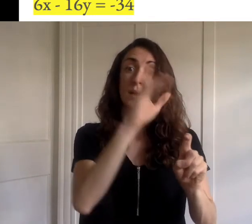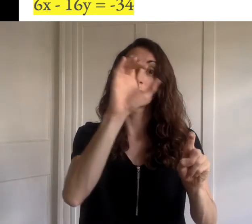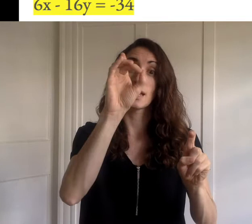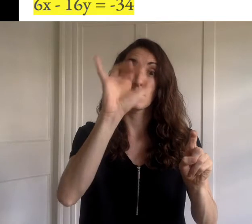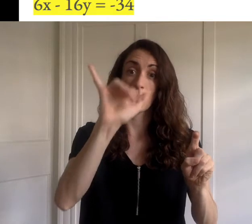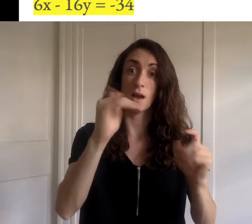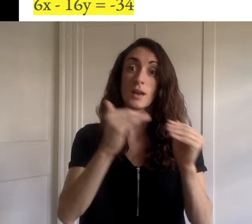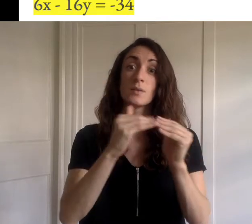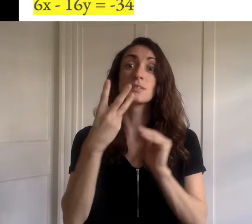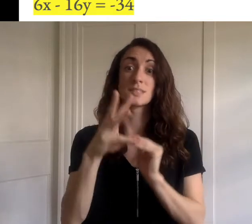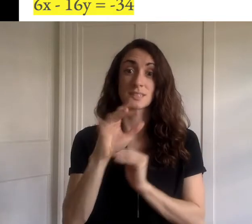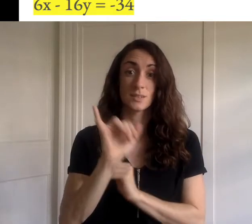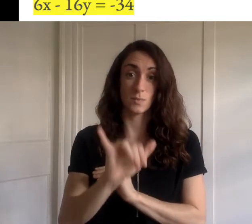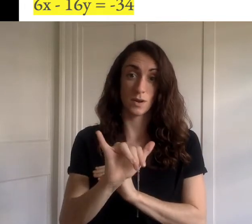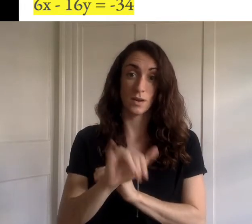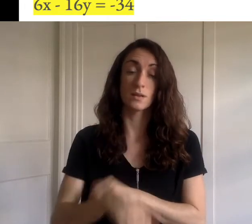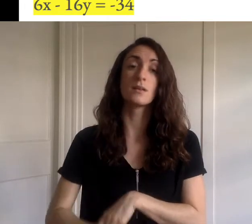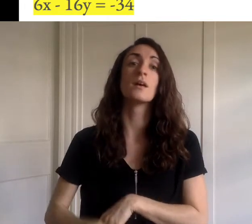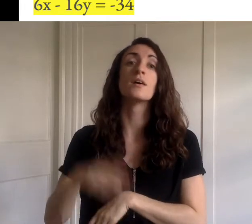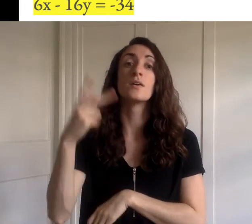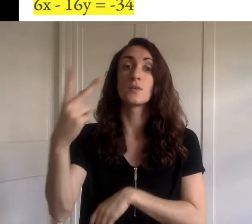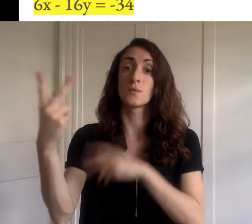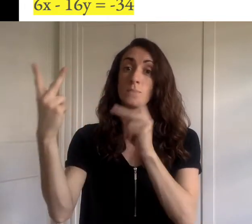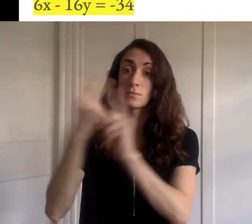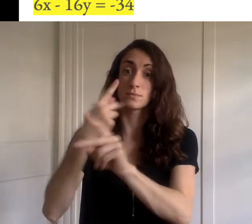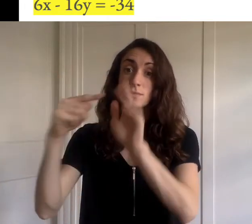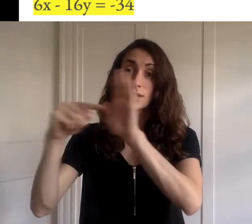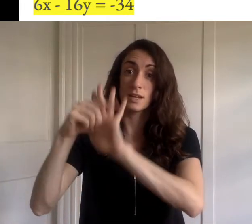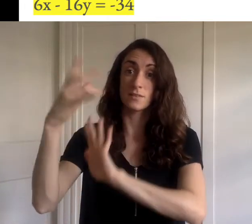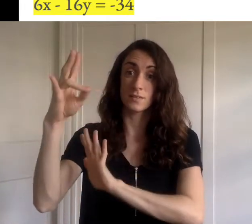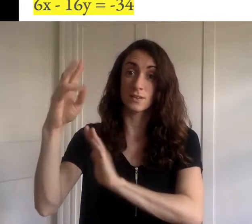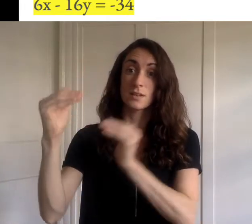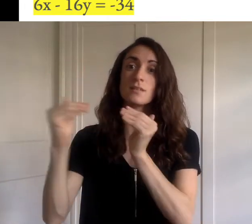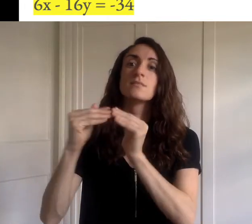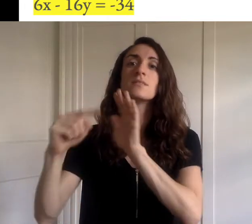16y, and 2 times negative 17 is negative 34.